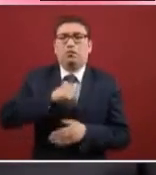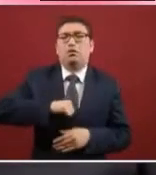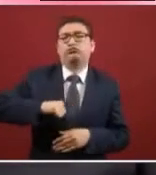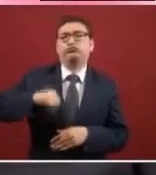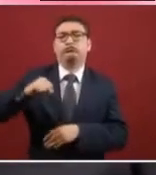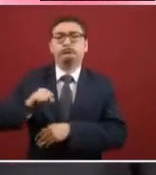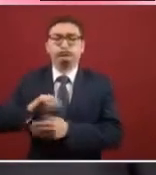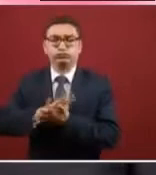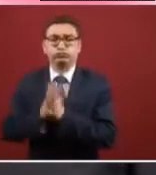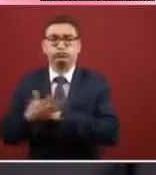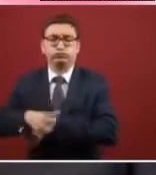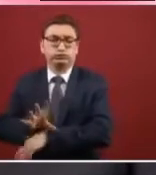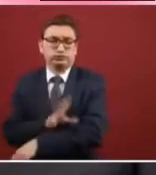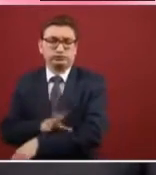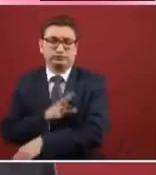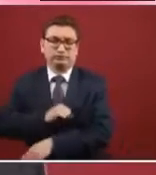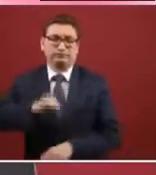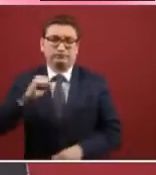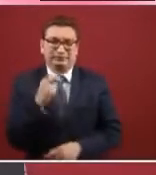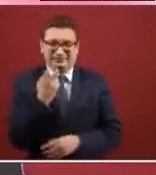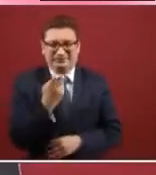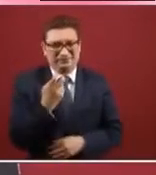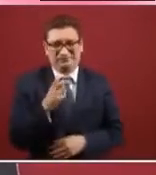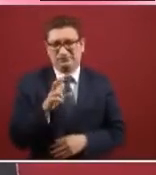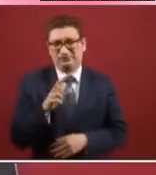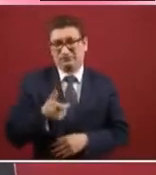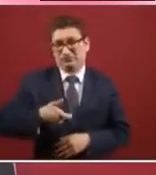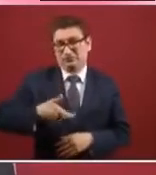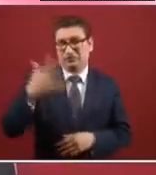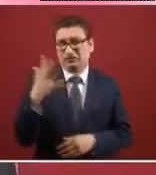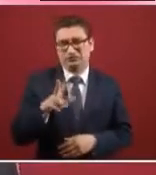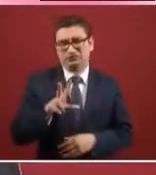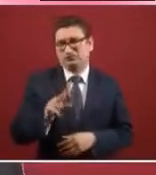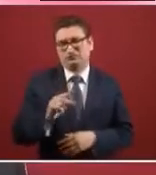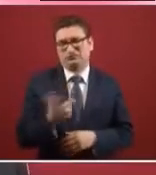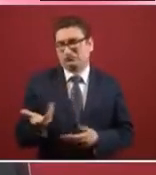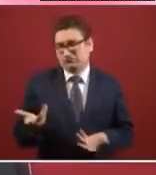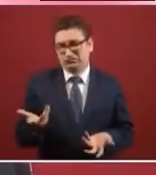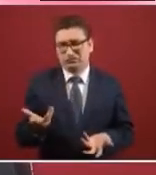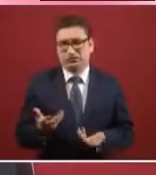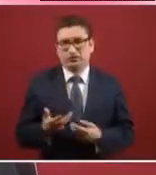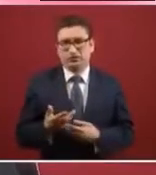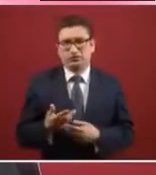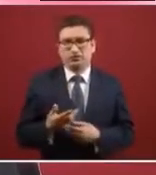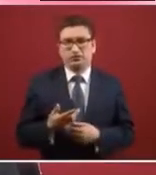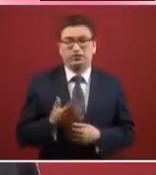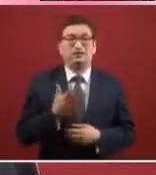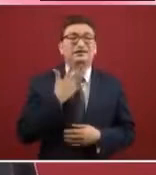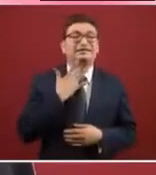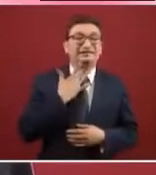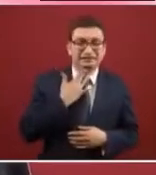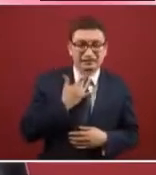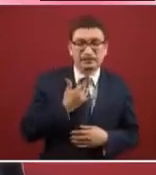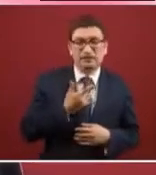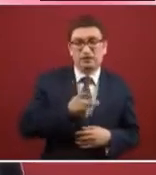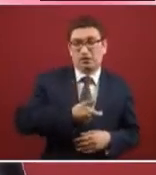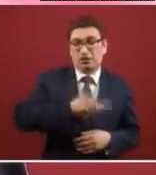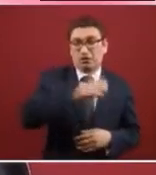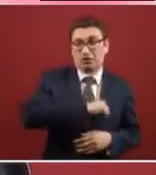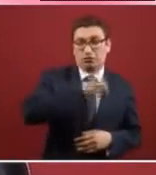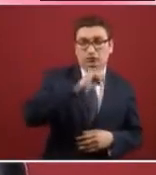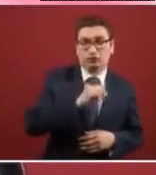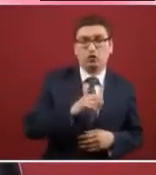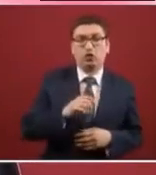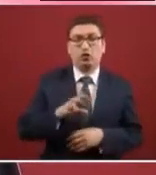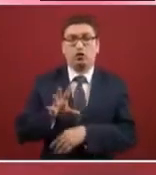the tariffs. Y eso no lo vamos a hacer. And we're not going to be doing that. No va a haber gasolinazos y and no we're van not going to be raising prices, and